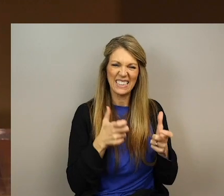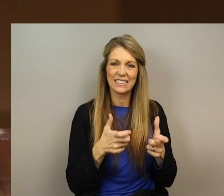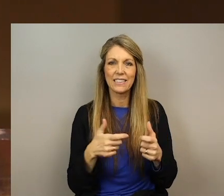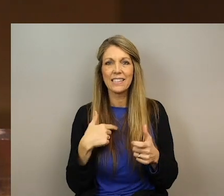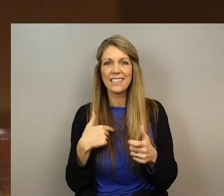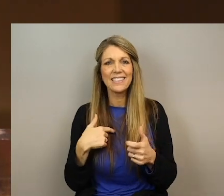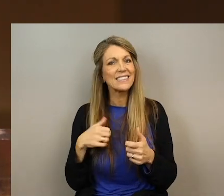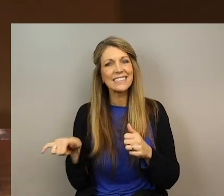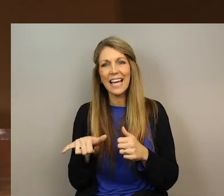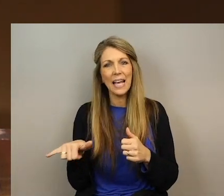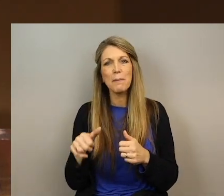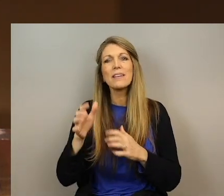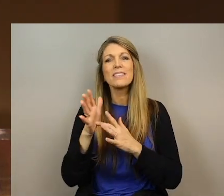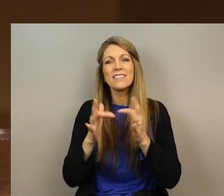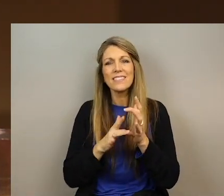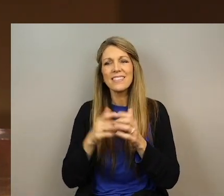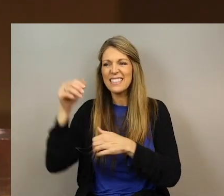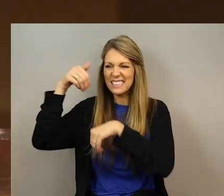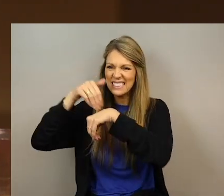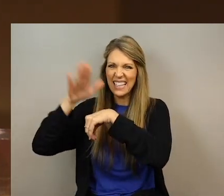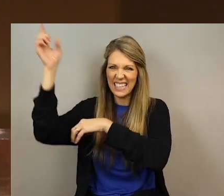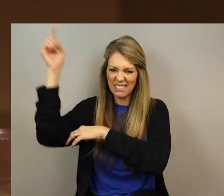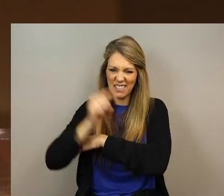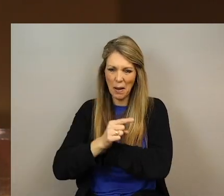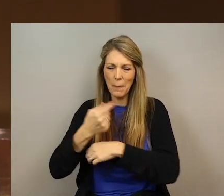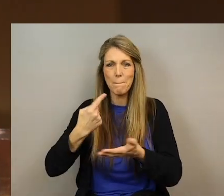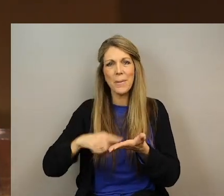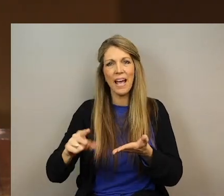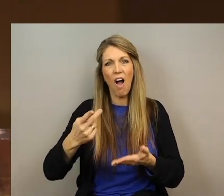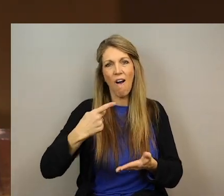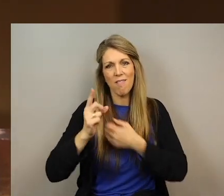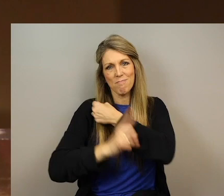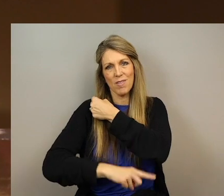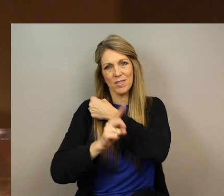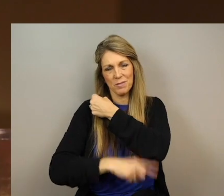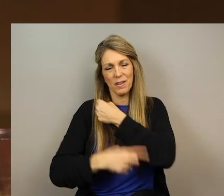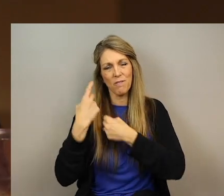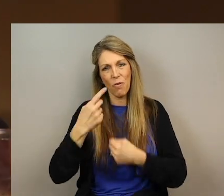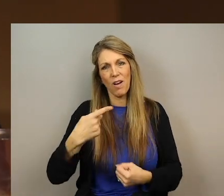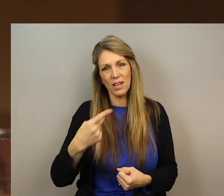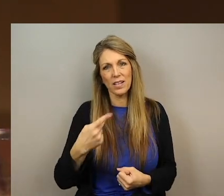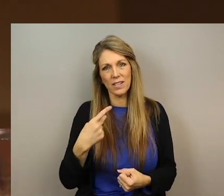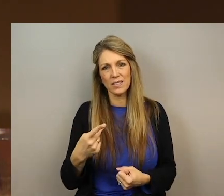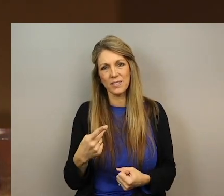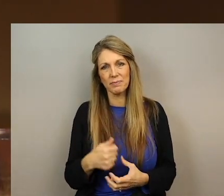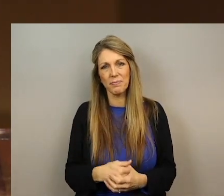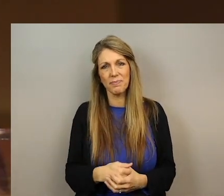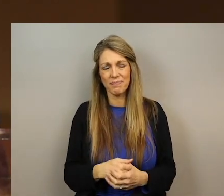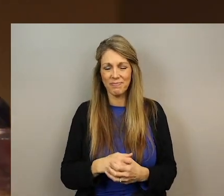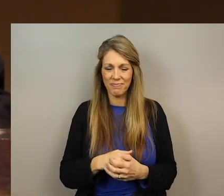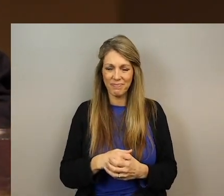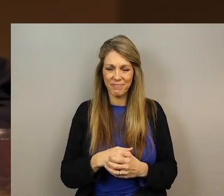to come down and to pay the penalty, to pay the fee. What we owed, he paid for us. And so he crushed his own